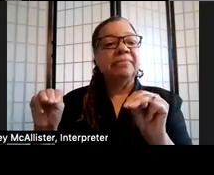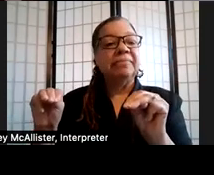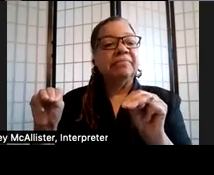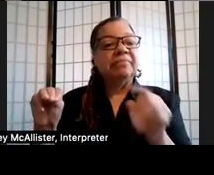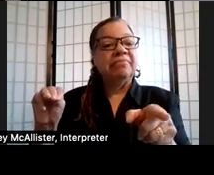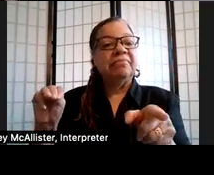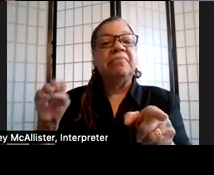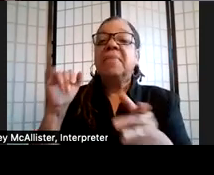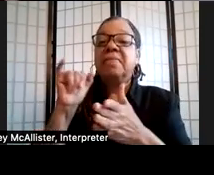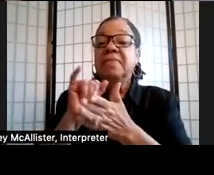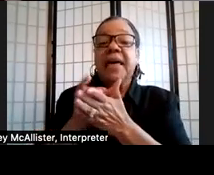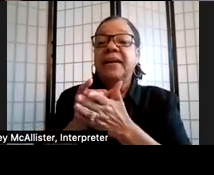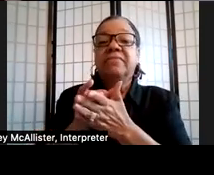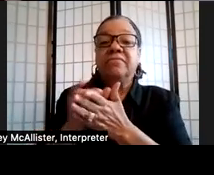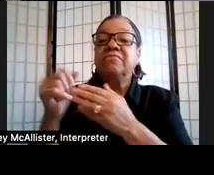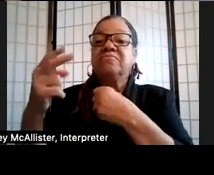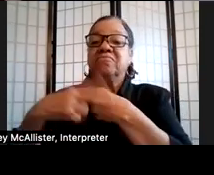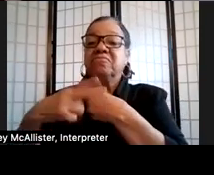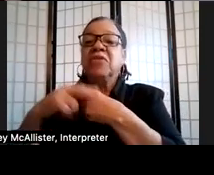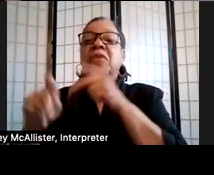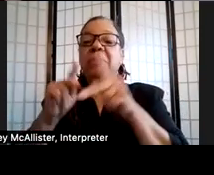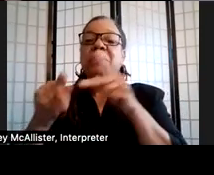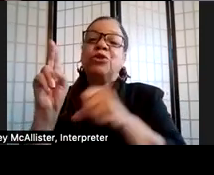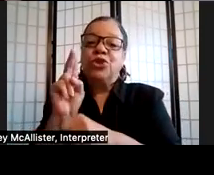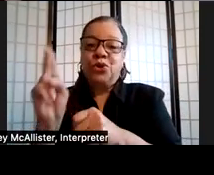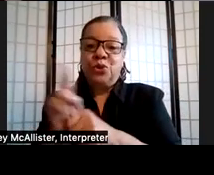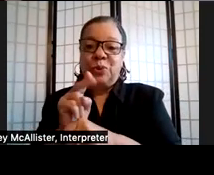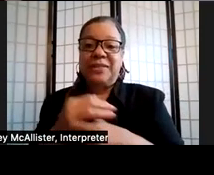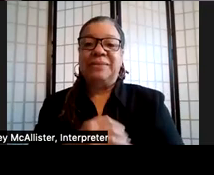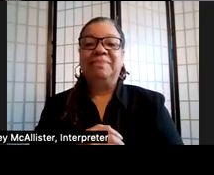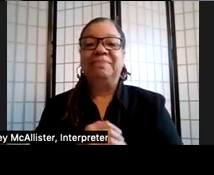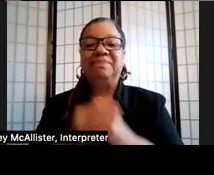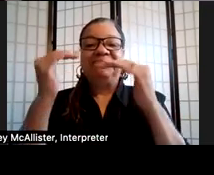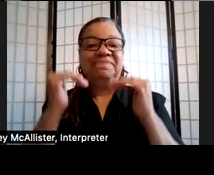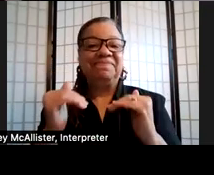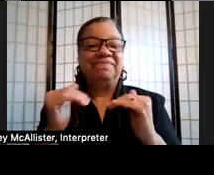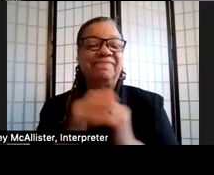that stored for people to use. Next, please.